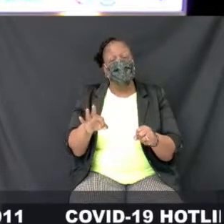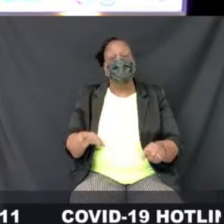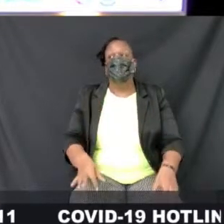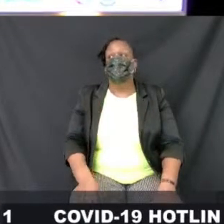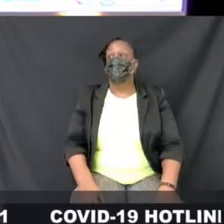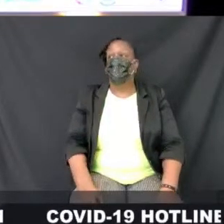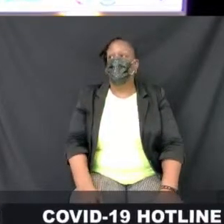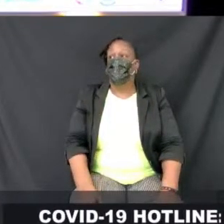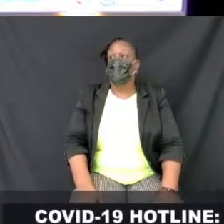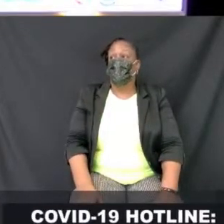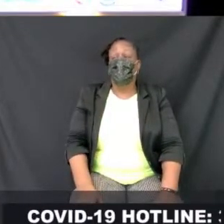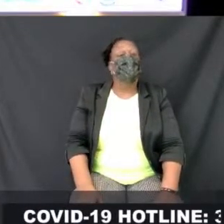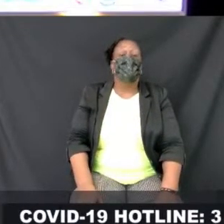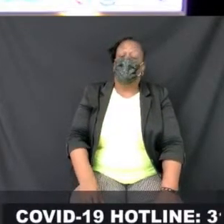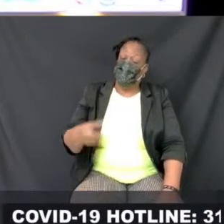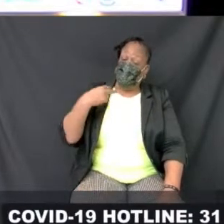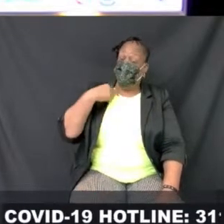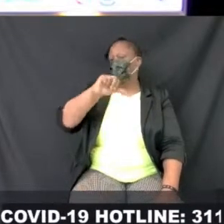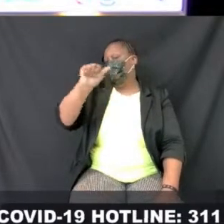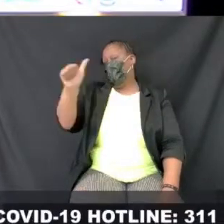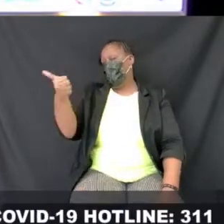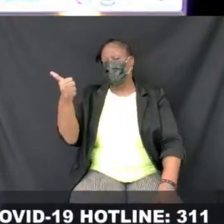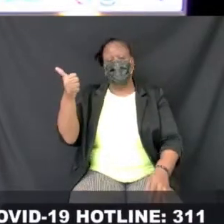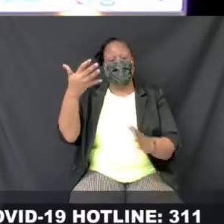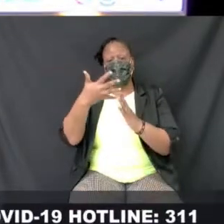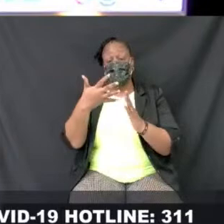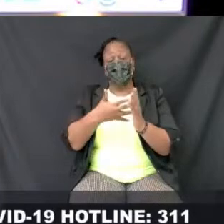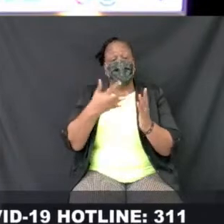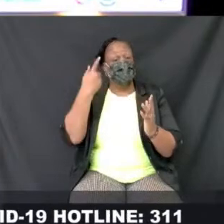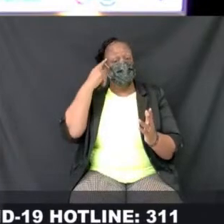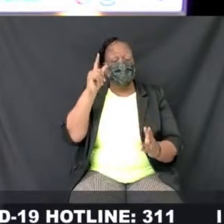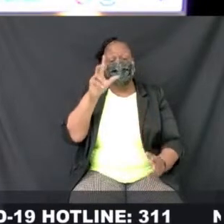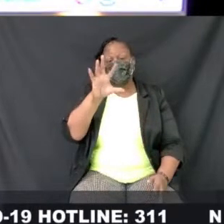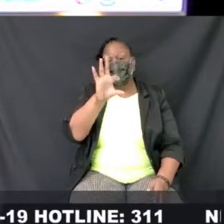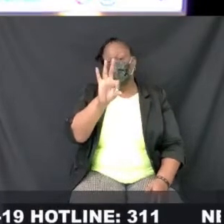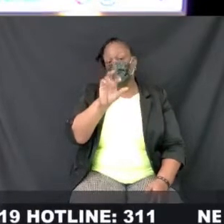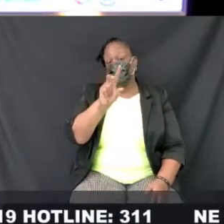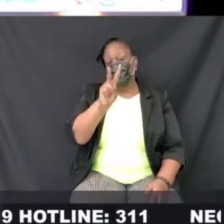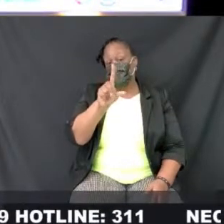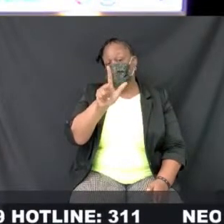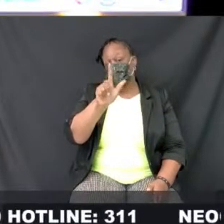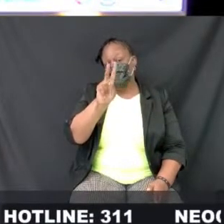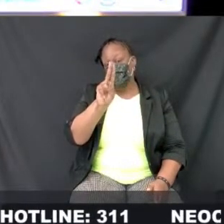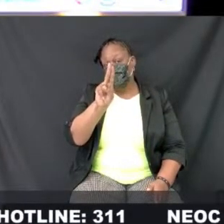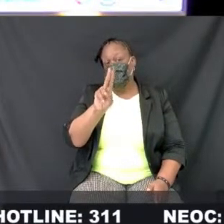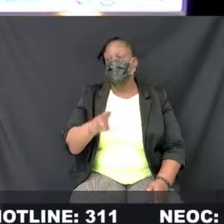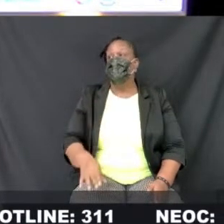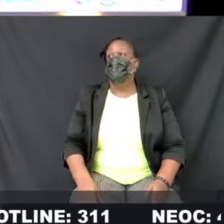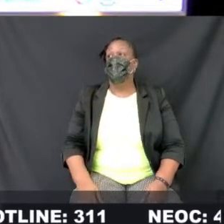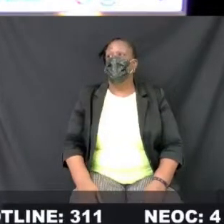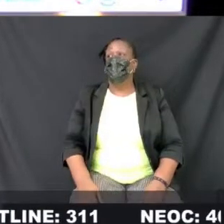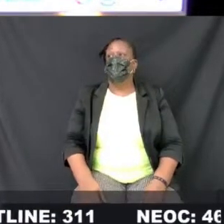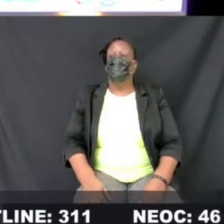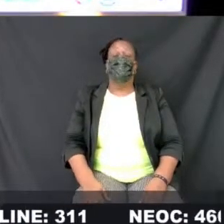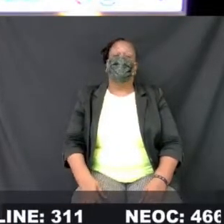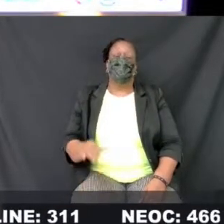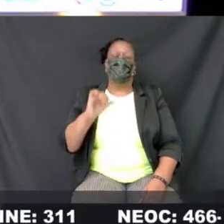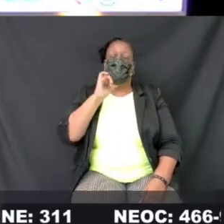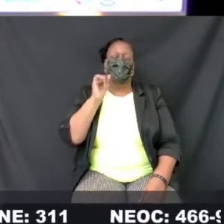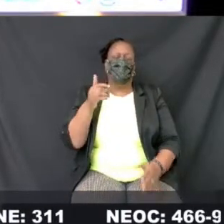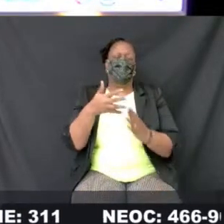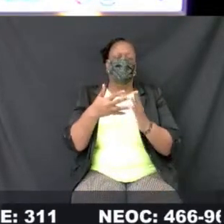for the influenza virus that causes the flu. But the flu virus is so common that we don't necessarily do